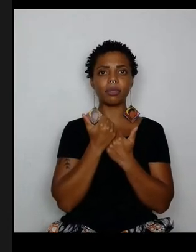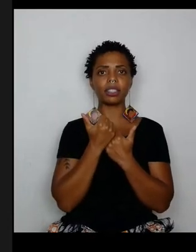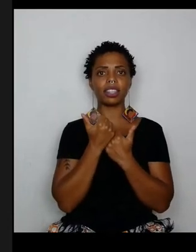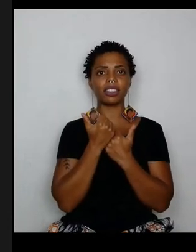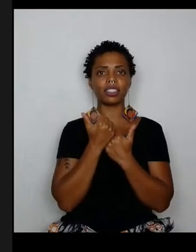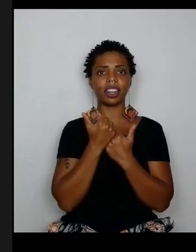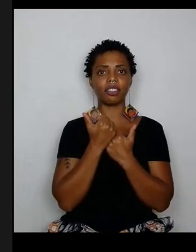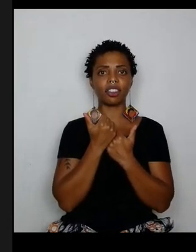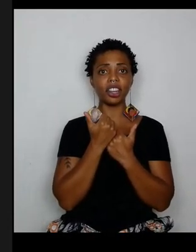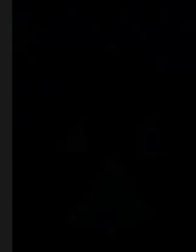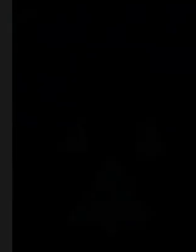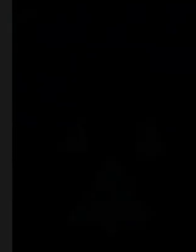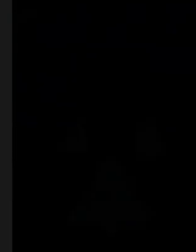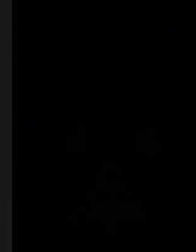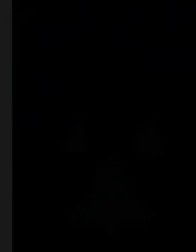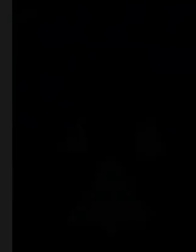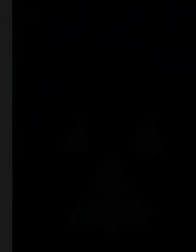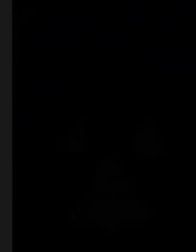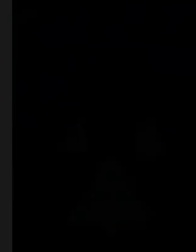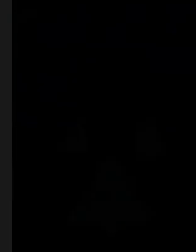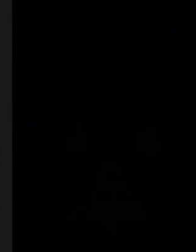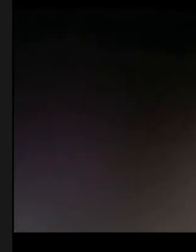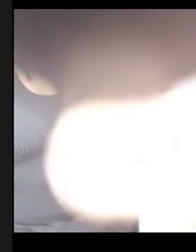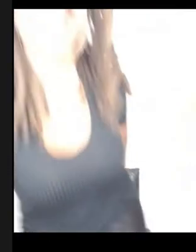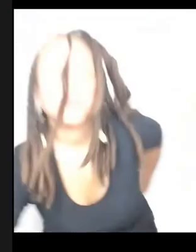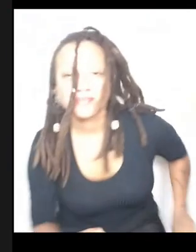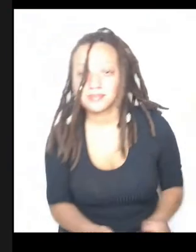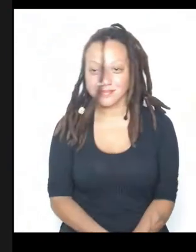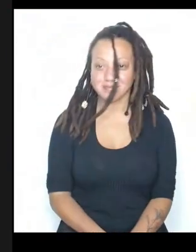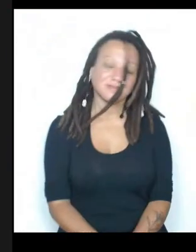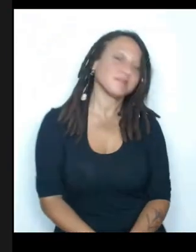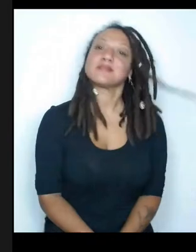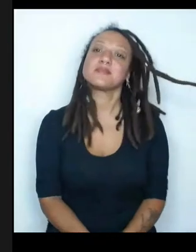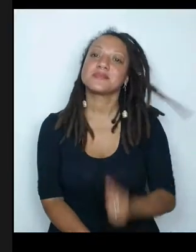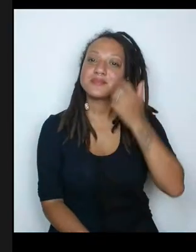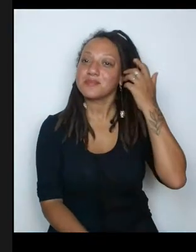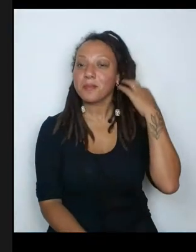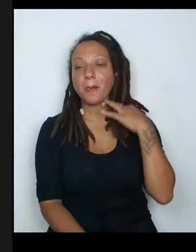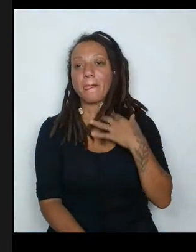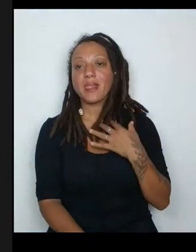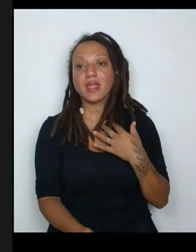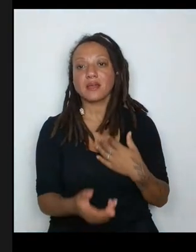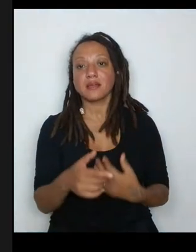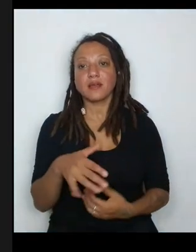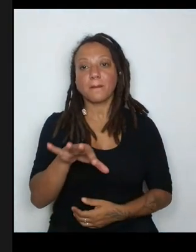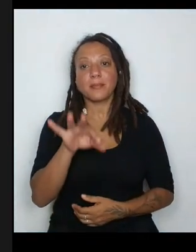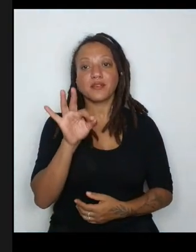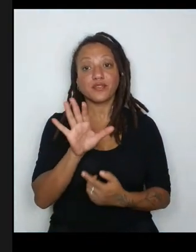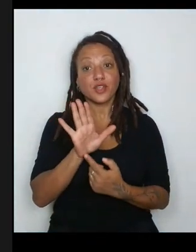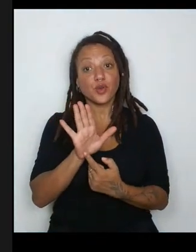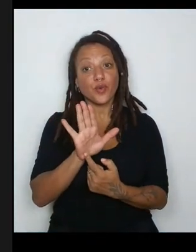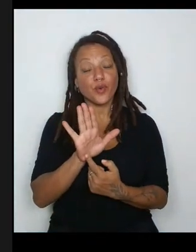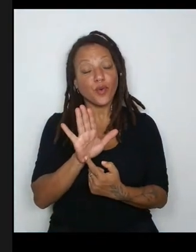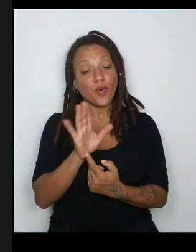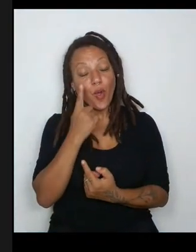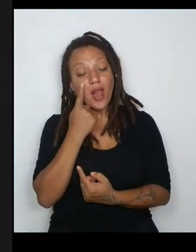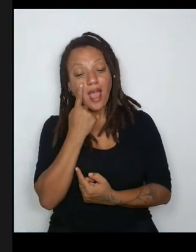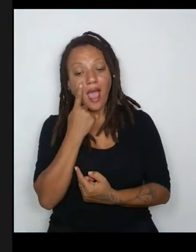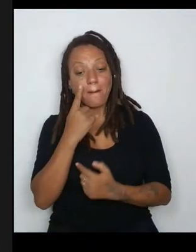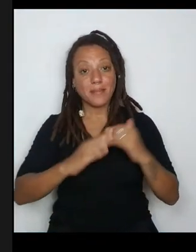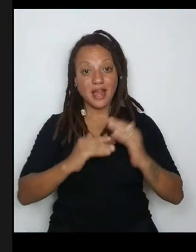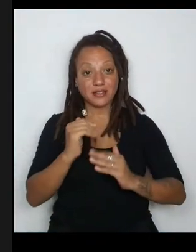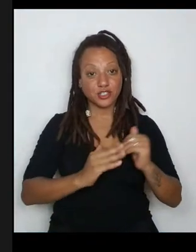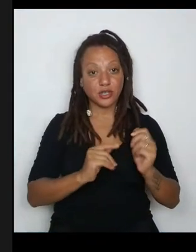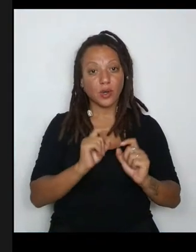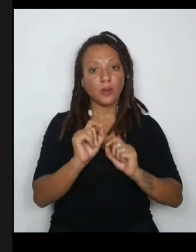would want to see whether there is something that the practice can give us that will teach us to see in a way that we haven't seen